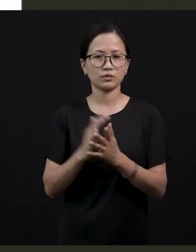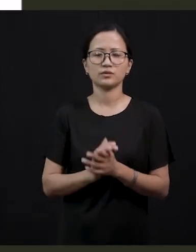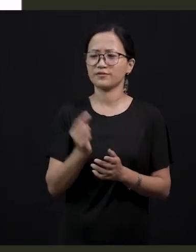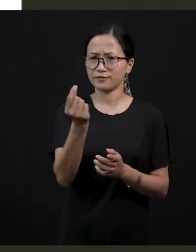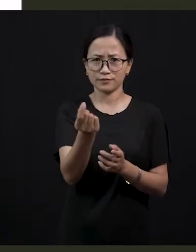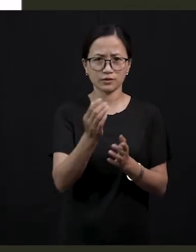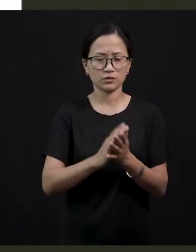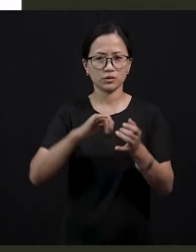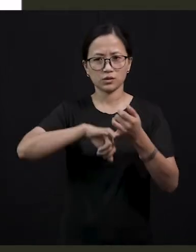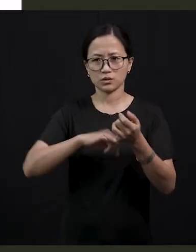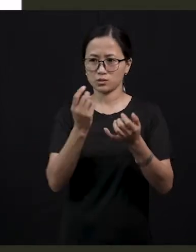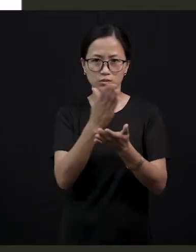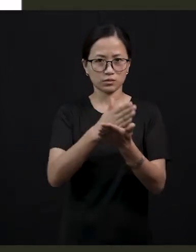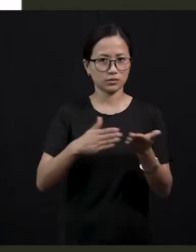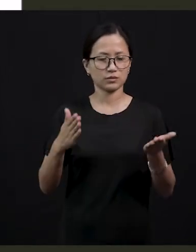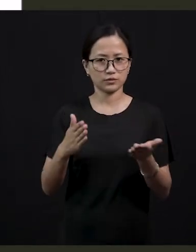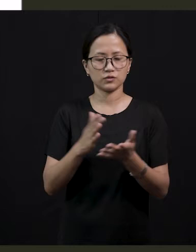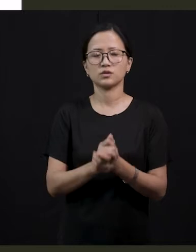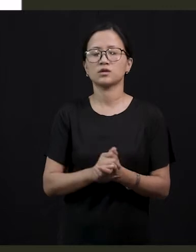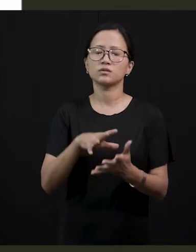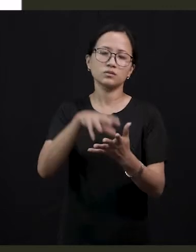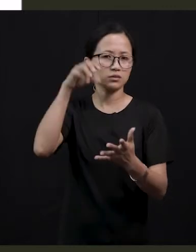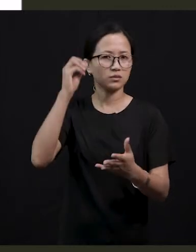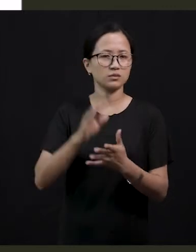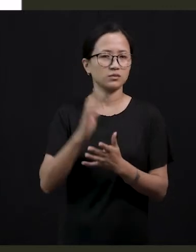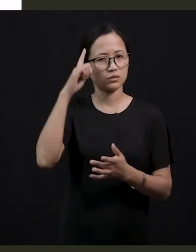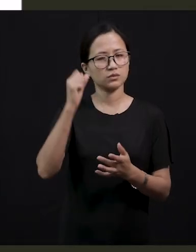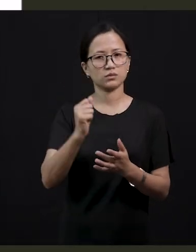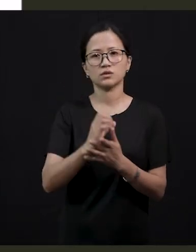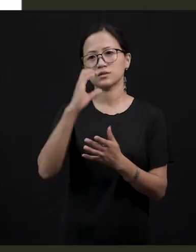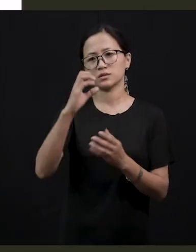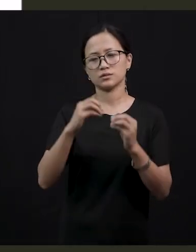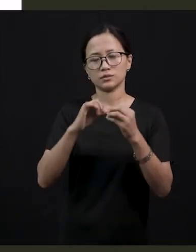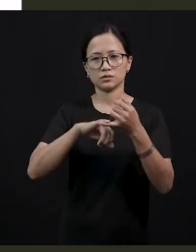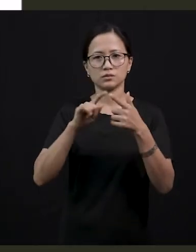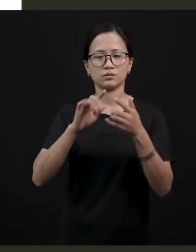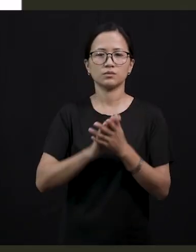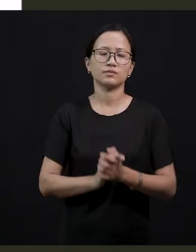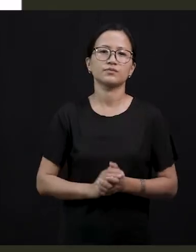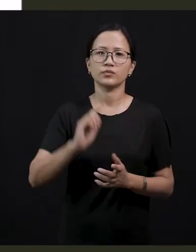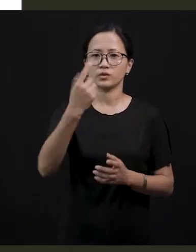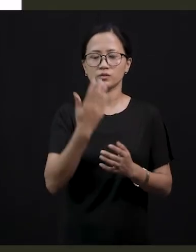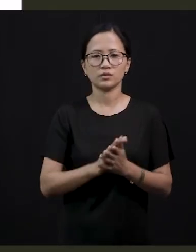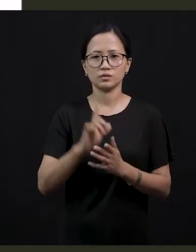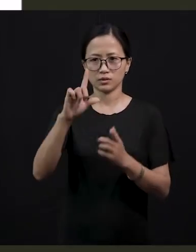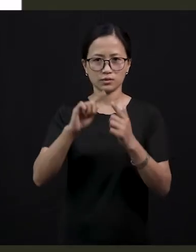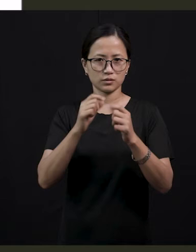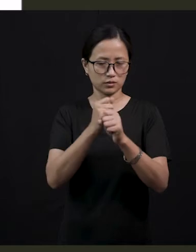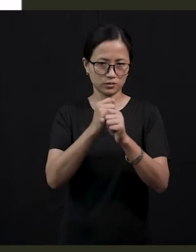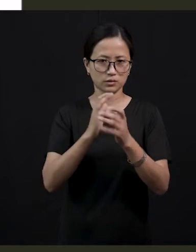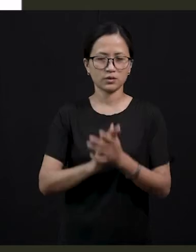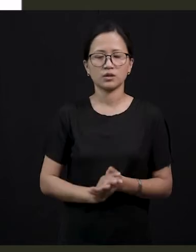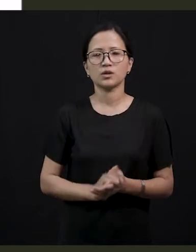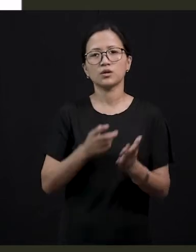are few subdivisions that we are going to be learning. So remember, CBSE board is going to be the one that legislates for you